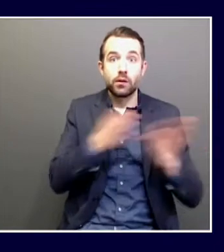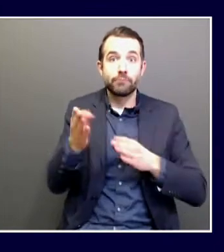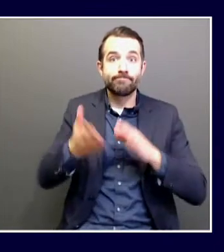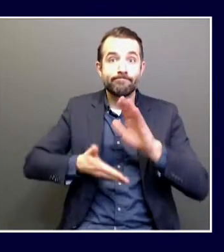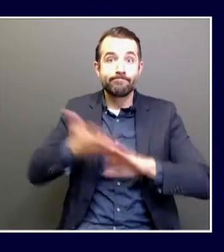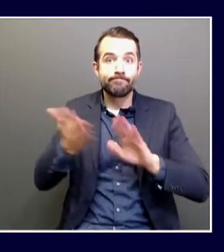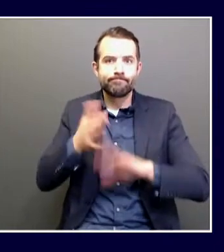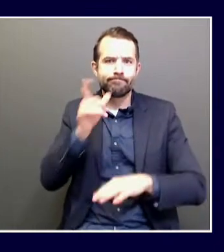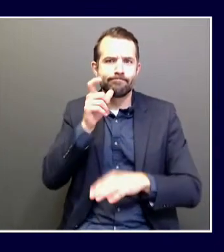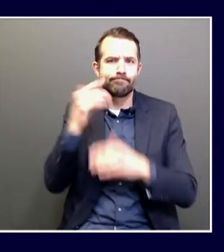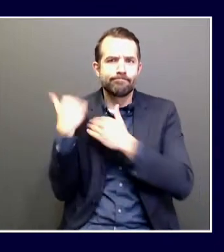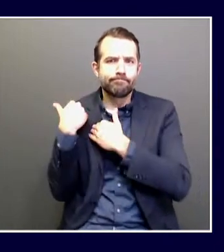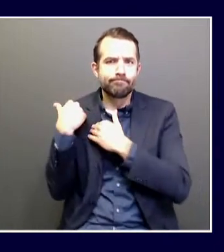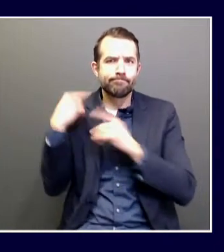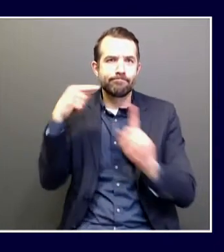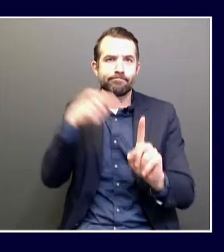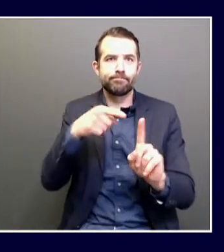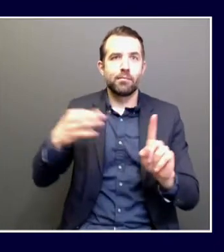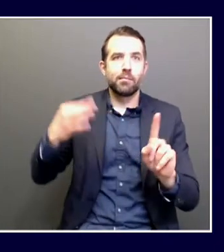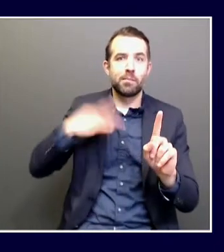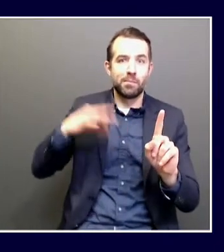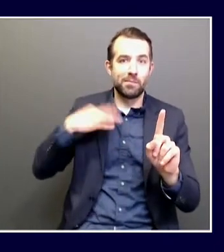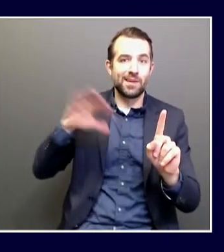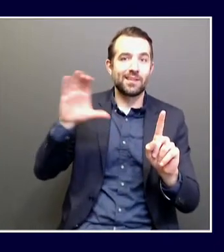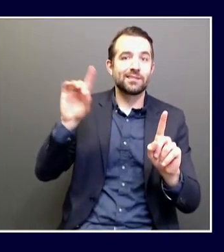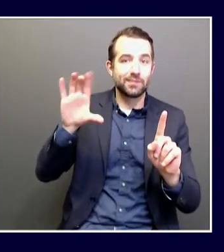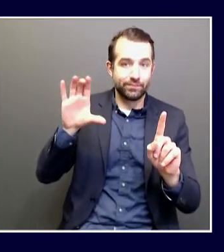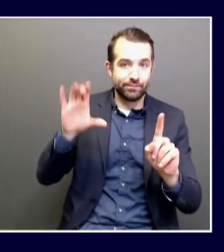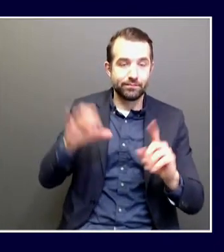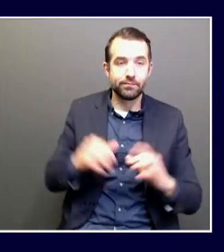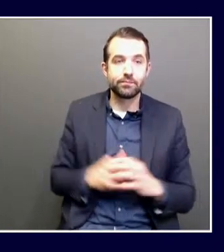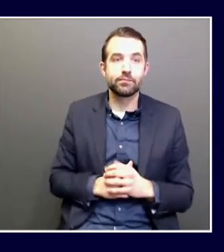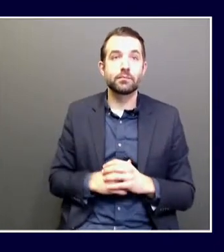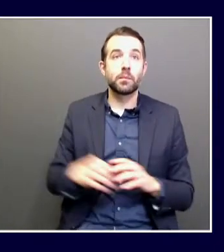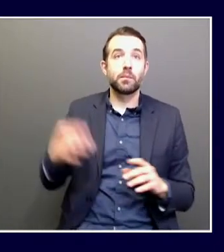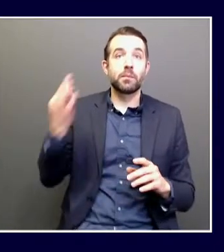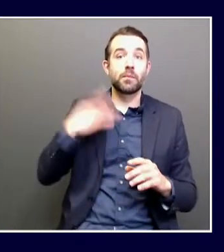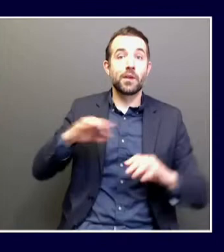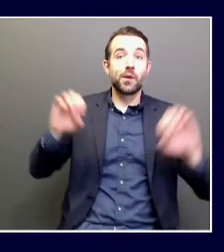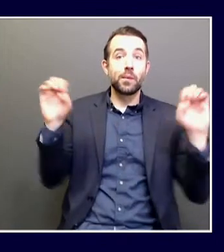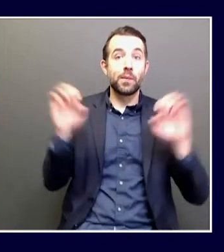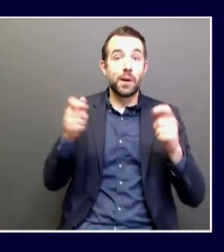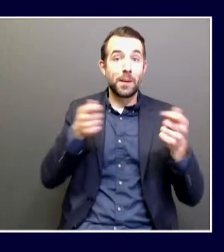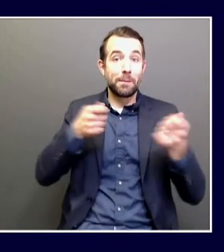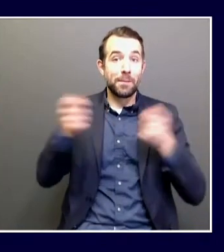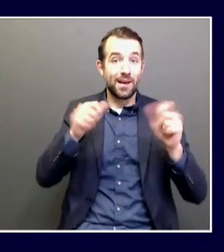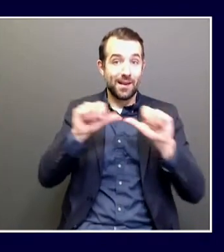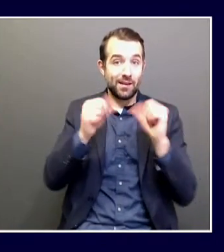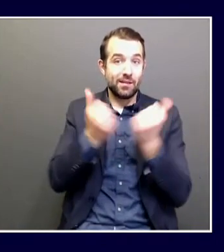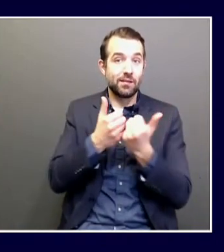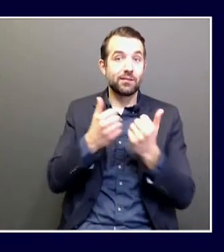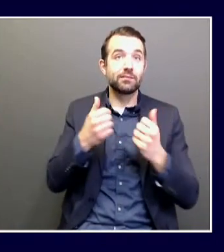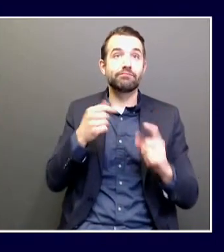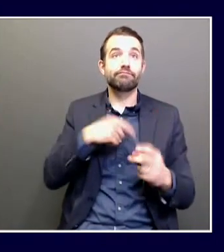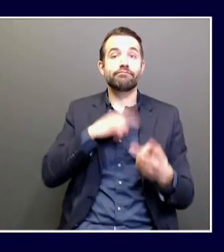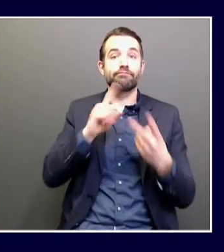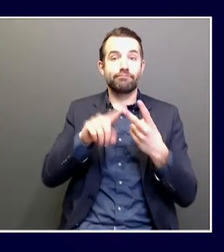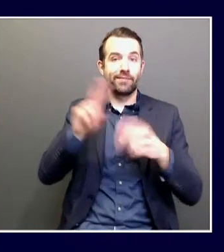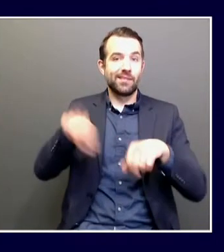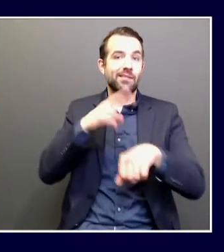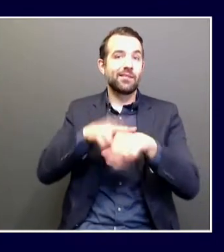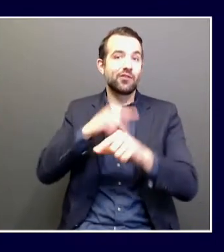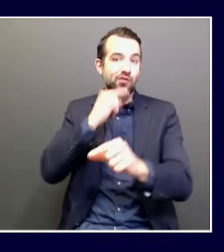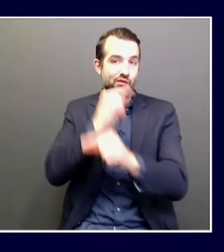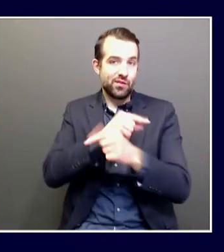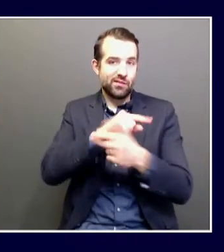Maine Emergency Management Agency, and the Maine National Guard. It builds on the successful experience that